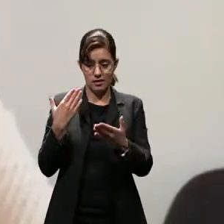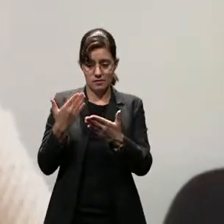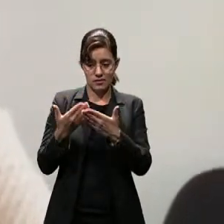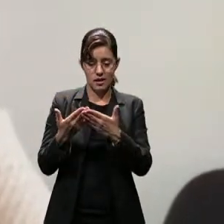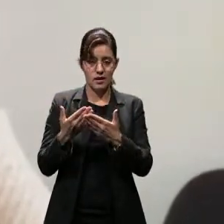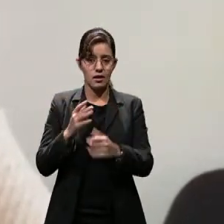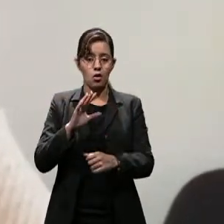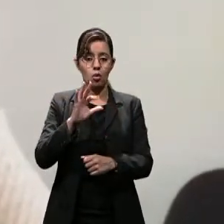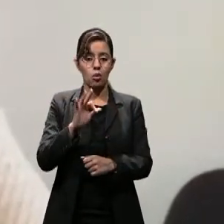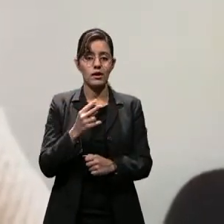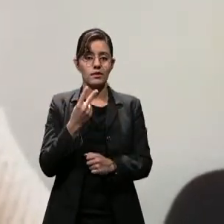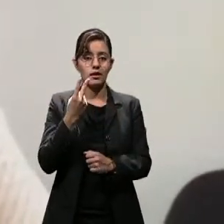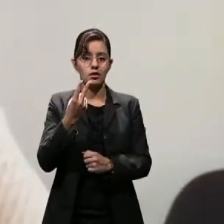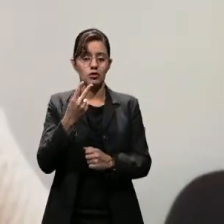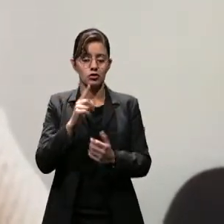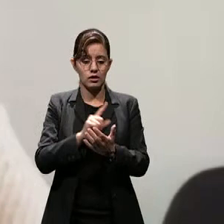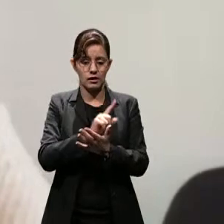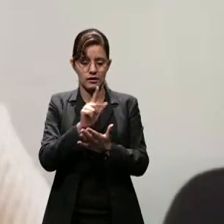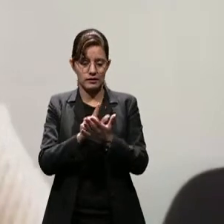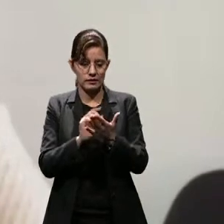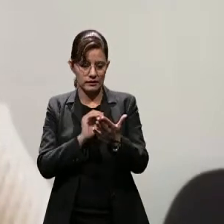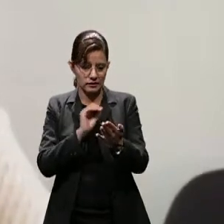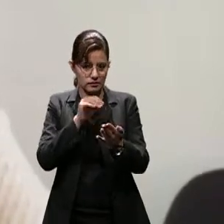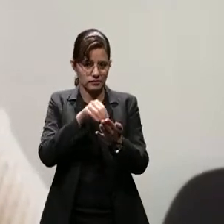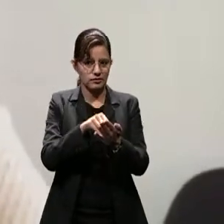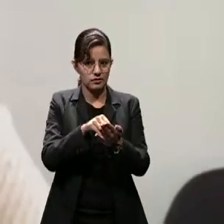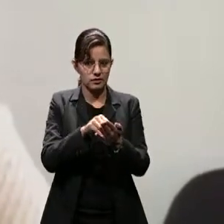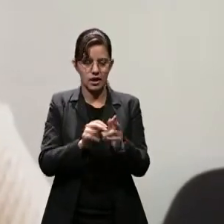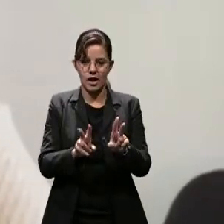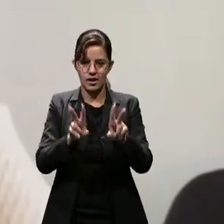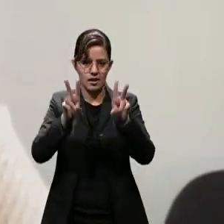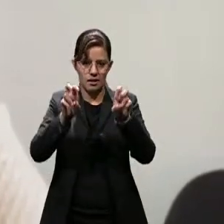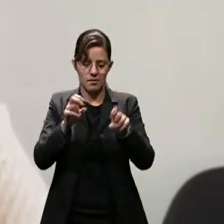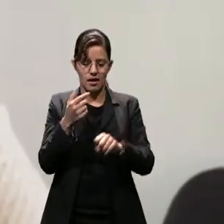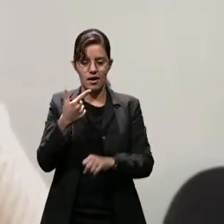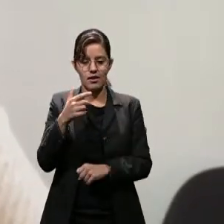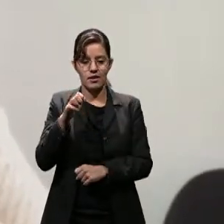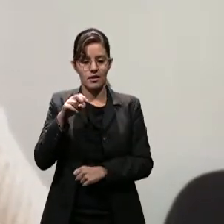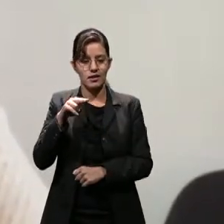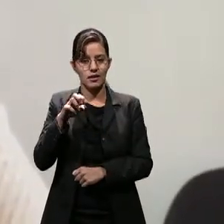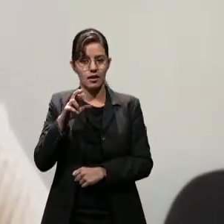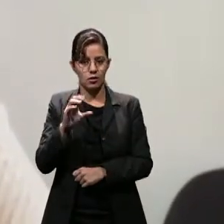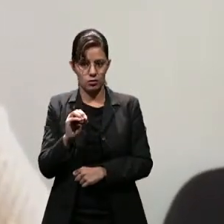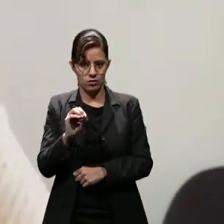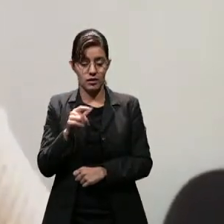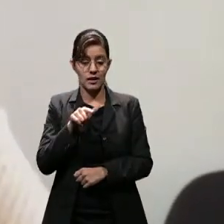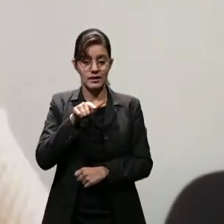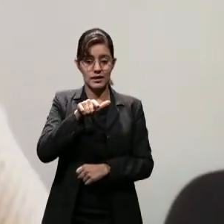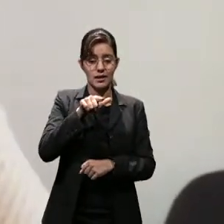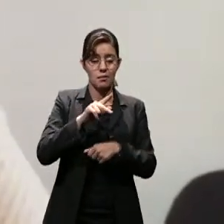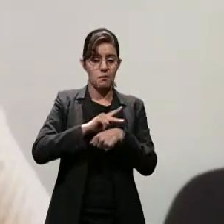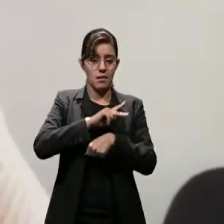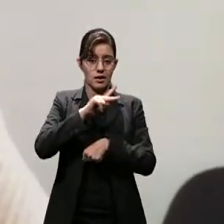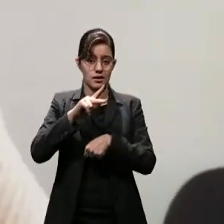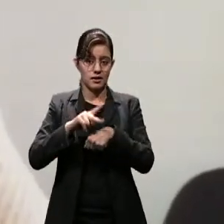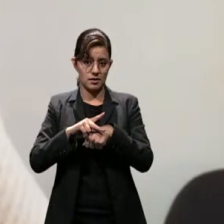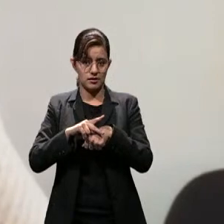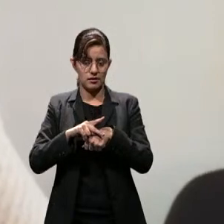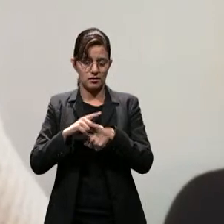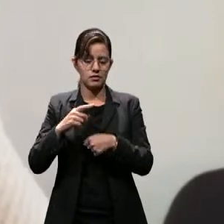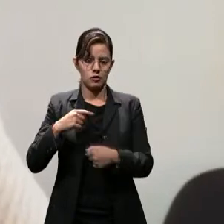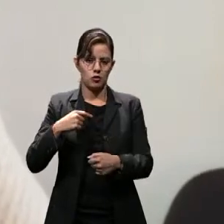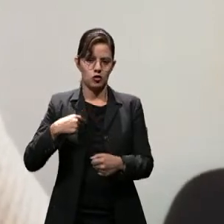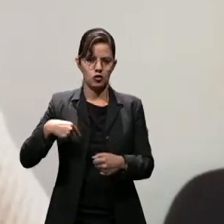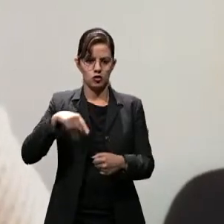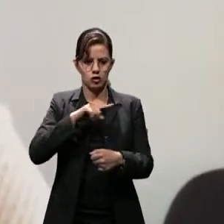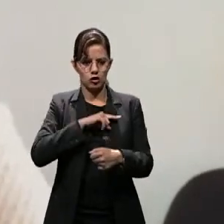2022, more than 45 reforms were passed in the 17 countries that